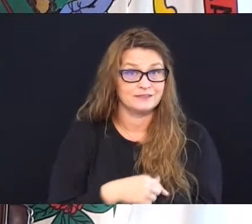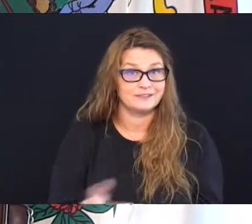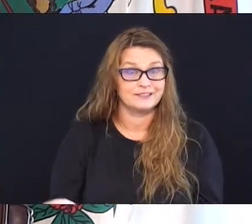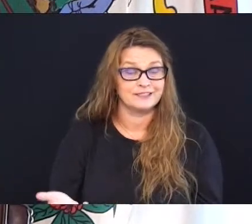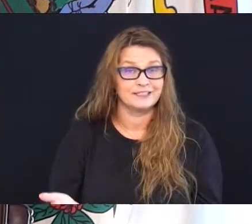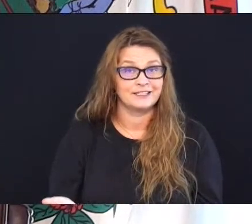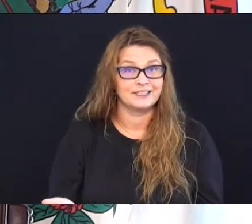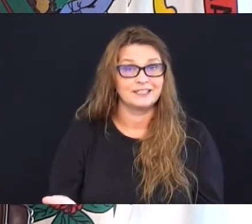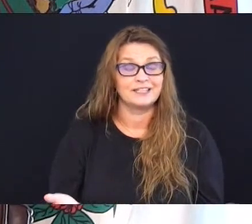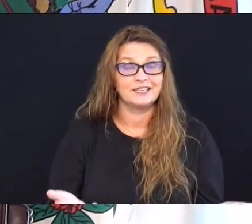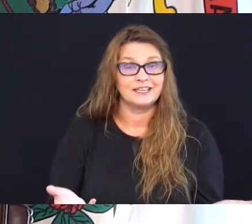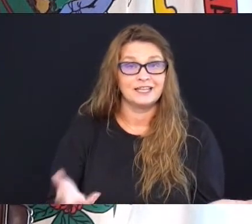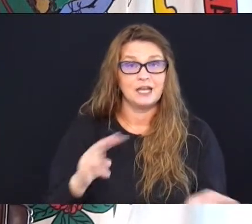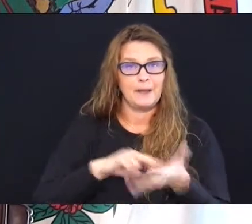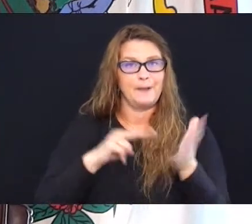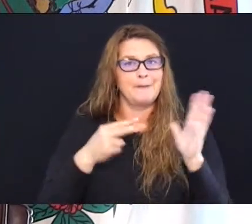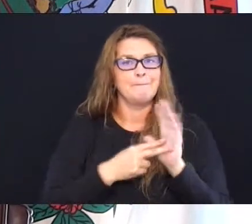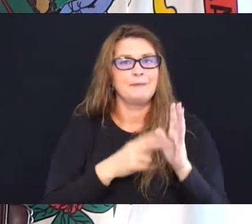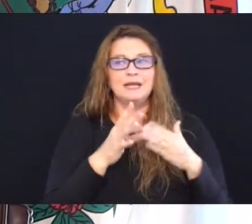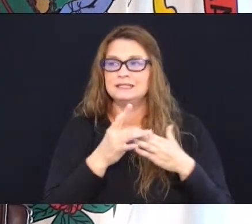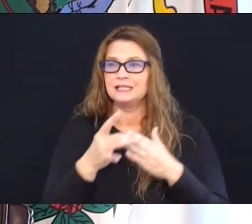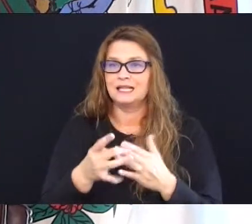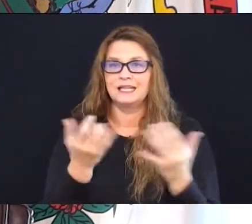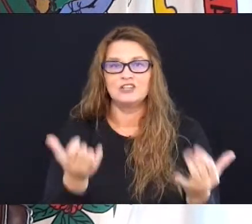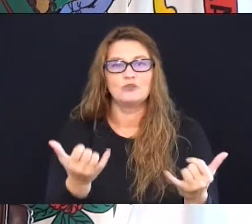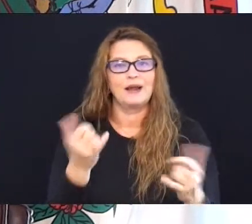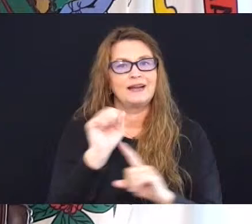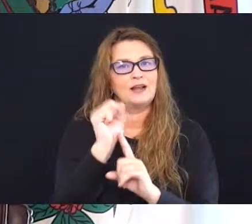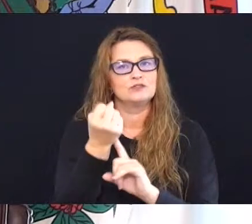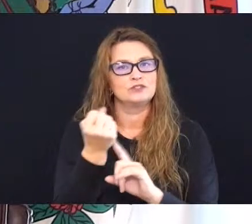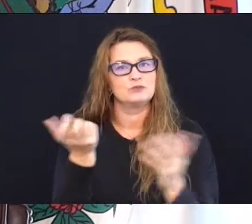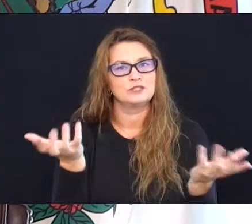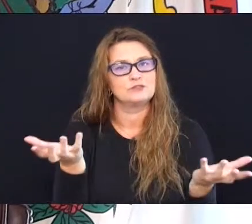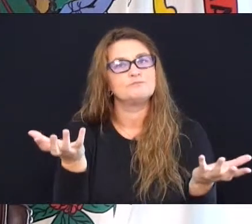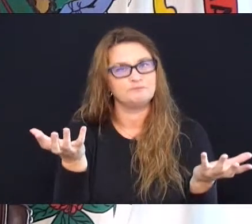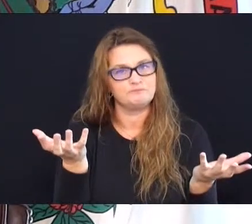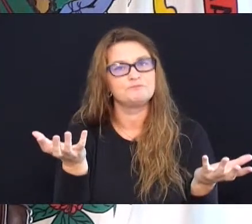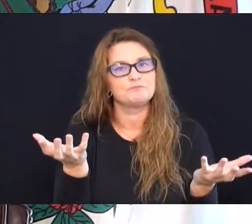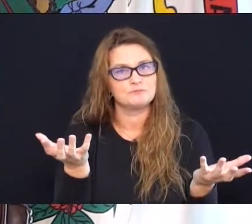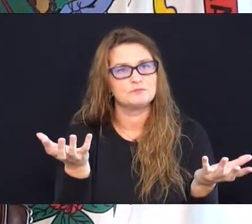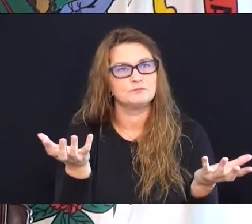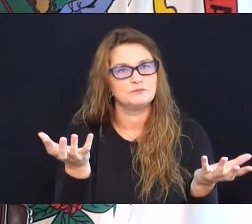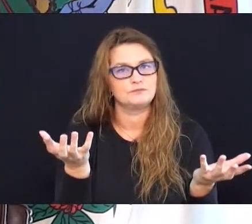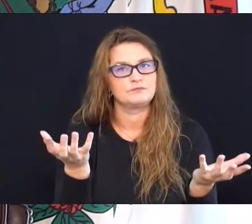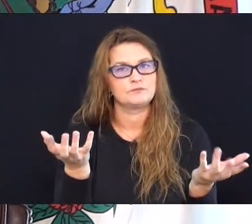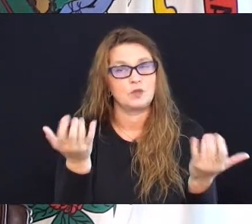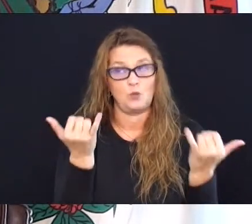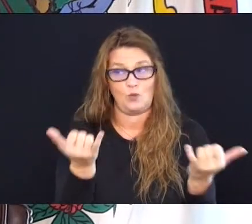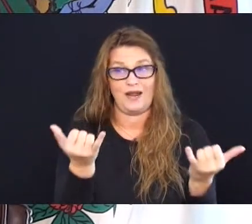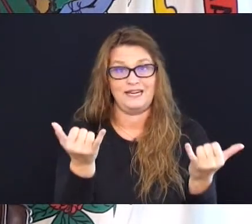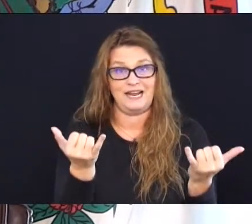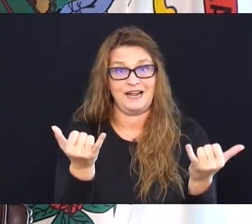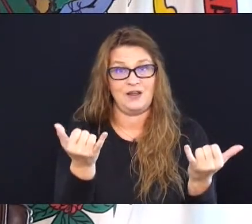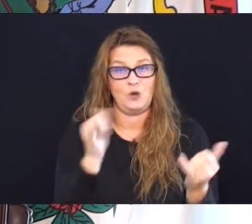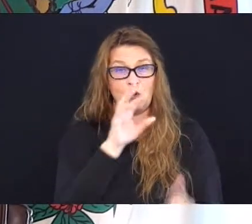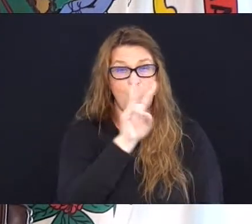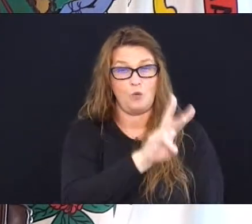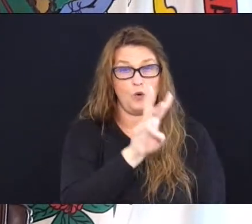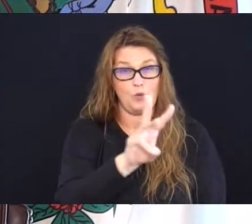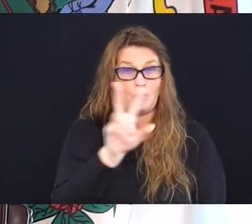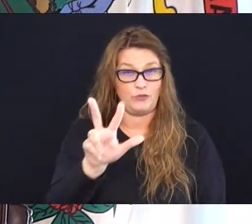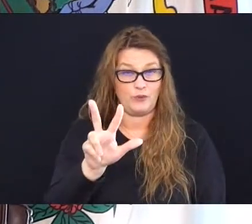And then all of a sudden it leads to just what we have right now. We are on the brink of World War